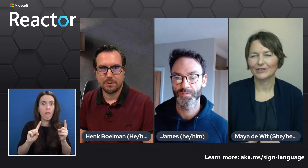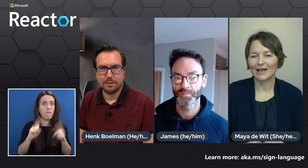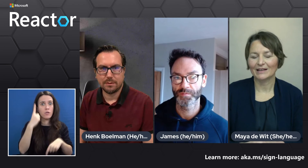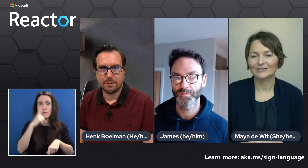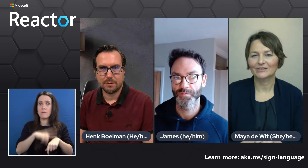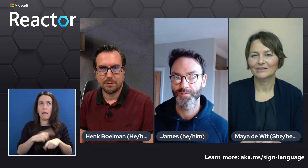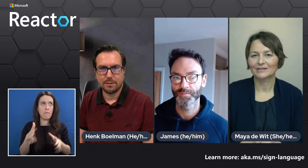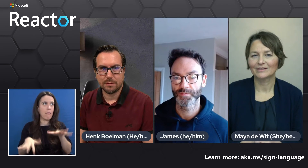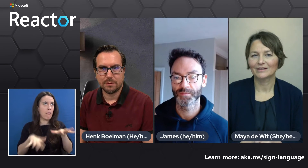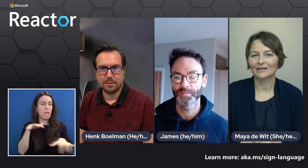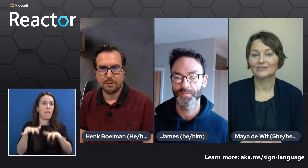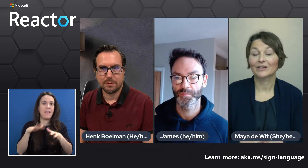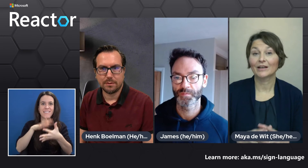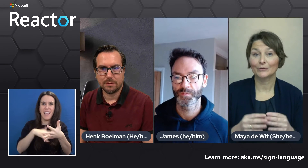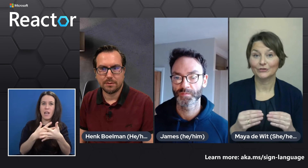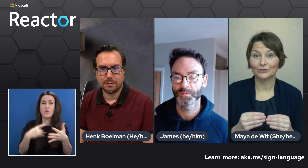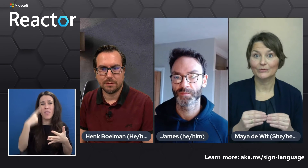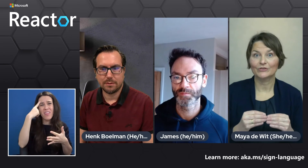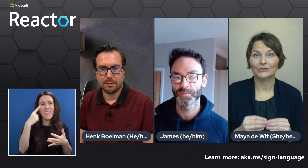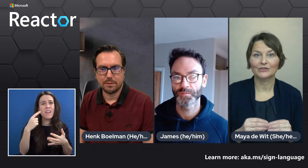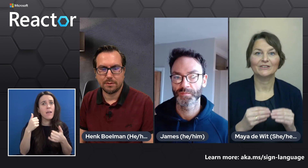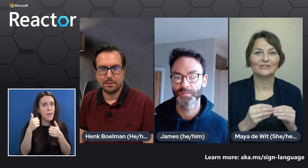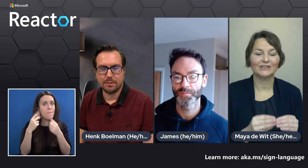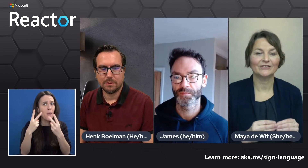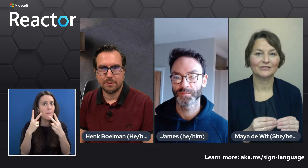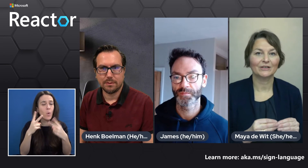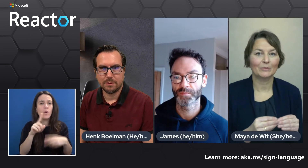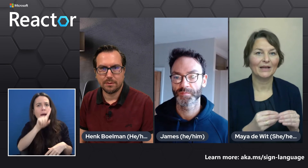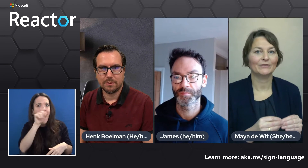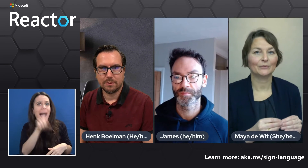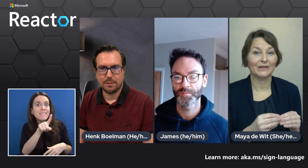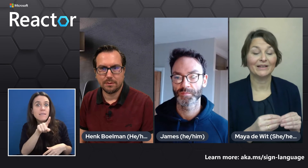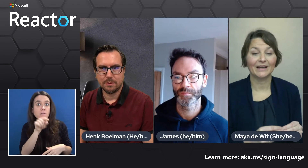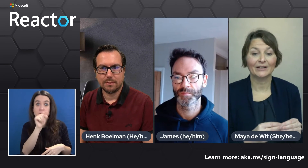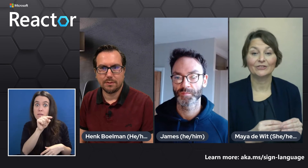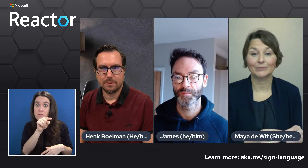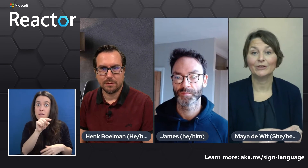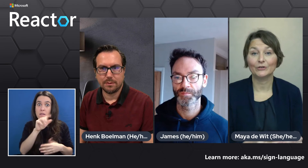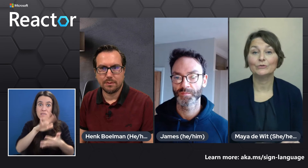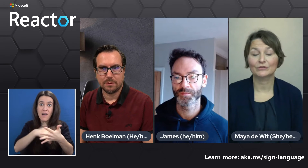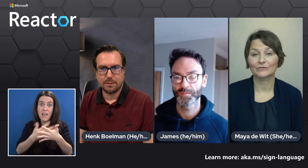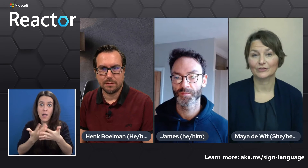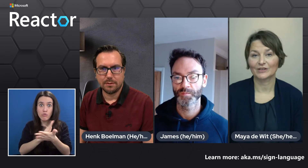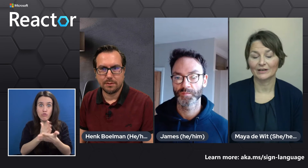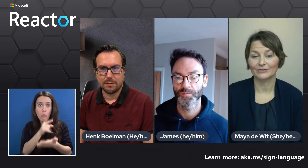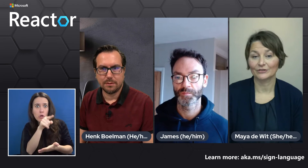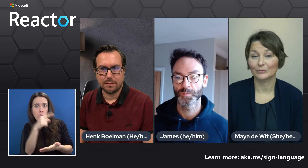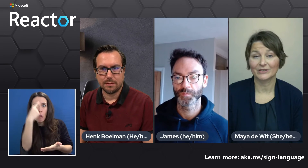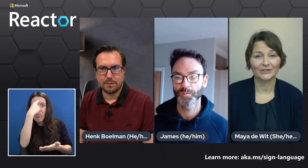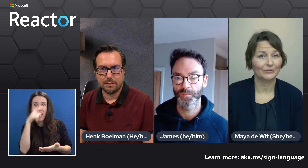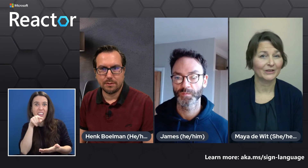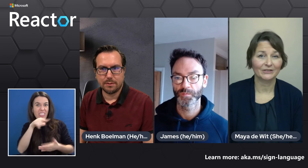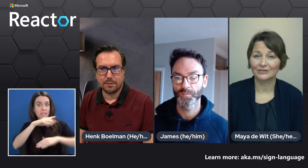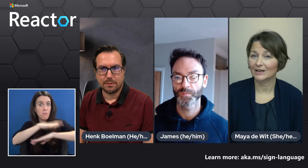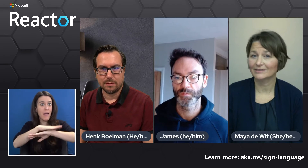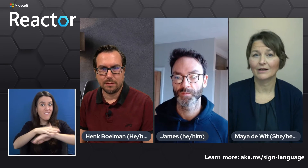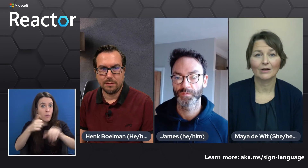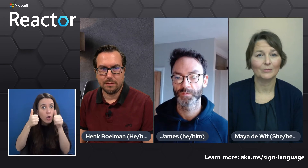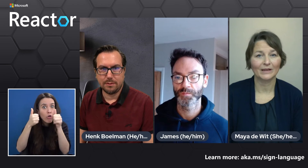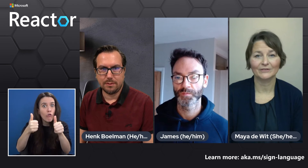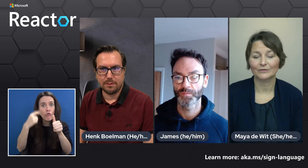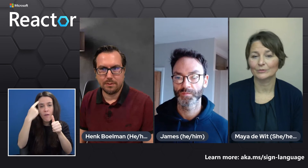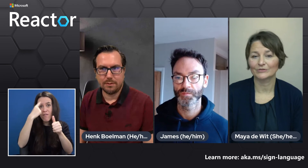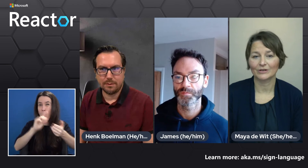important to ask sign language interpreters also, is this the platform that can actually be used for sign language interpretation? Because not